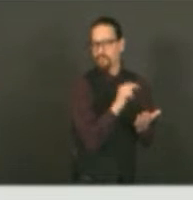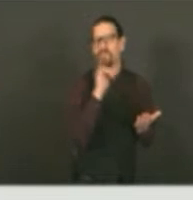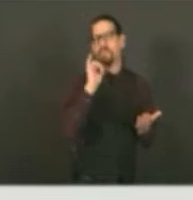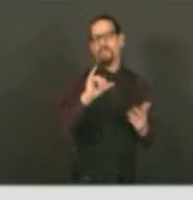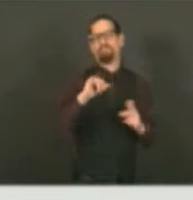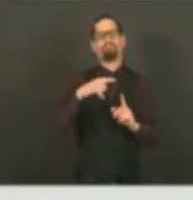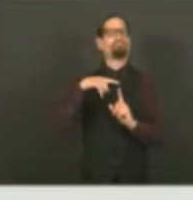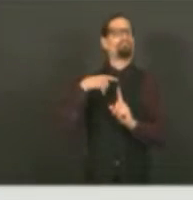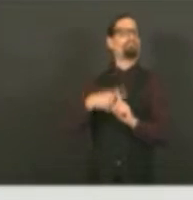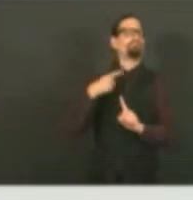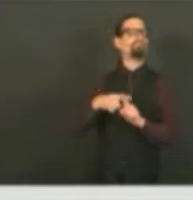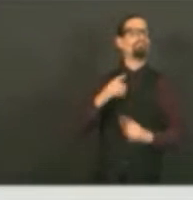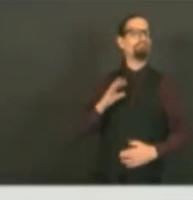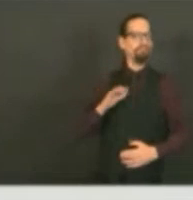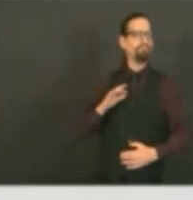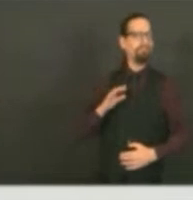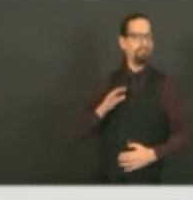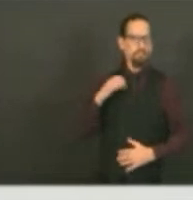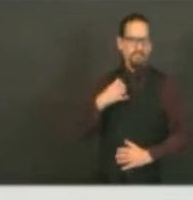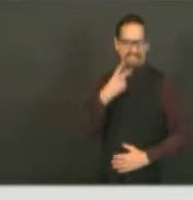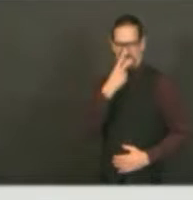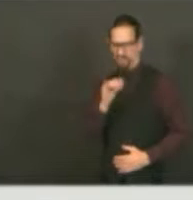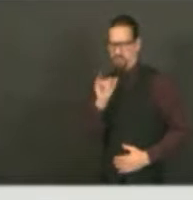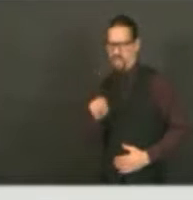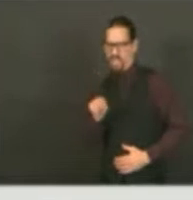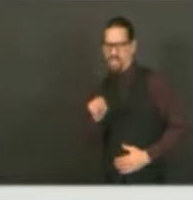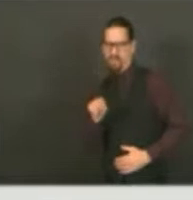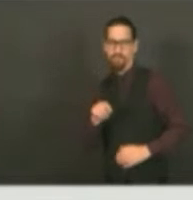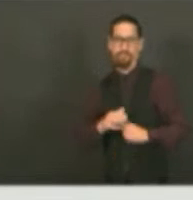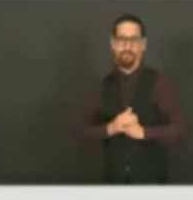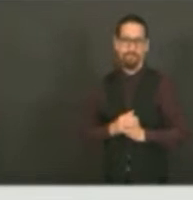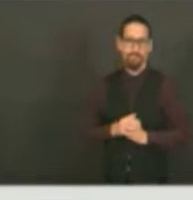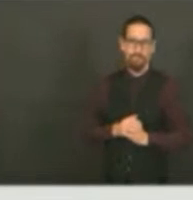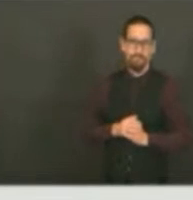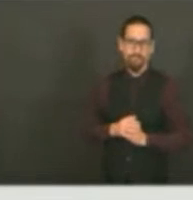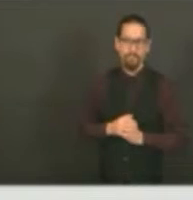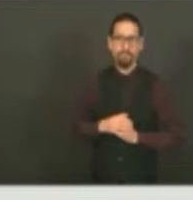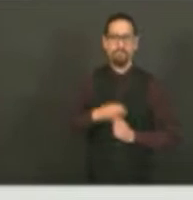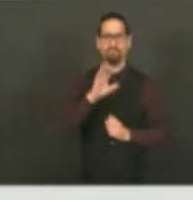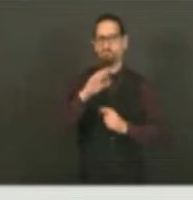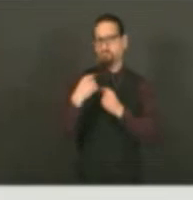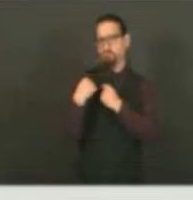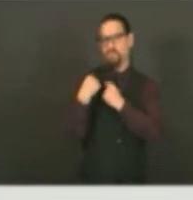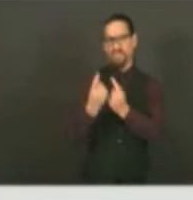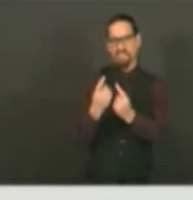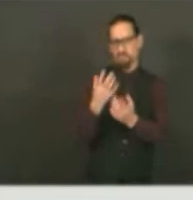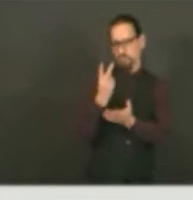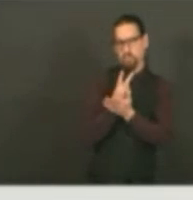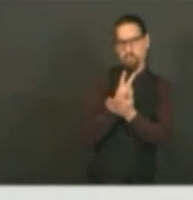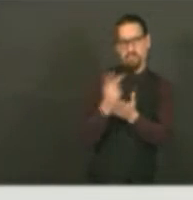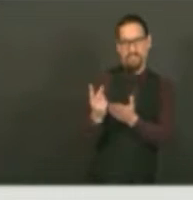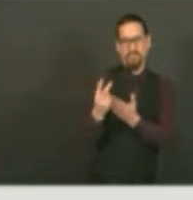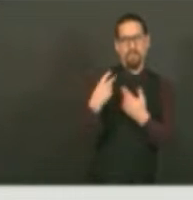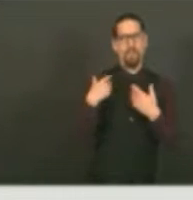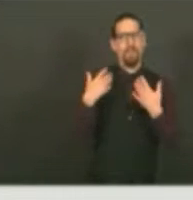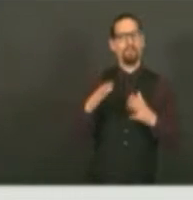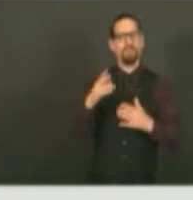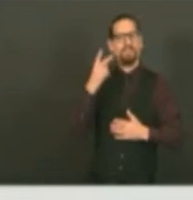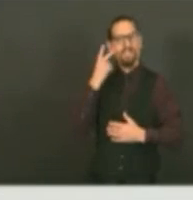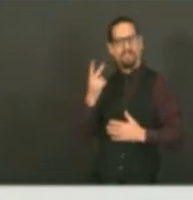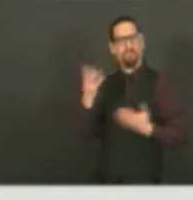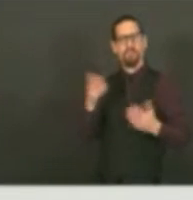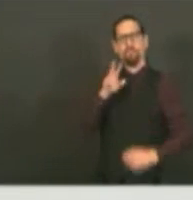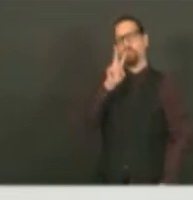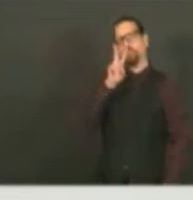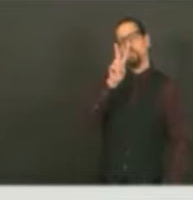cases decline. In the last 2 weeks, we've seen 2.7 million vehicles on the road